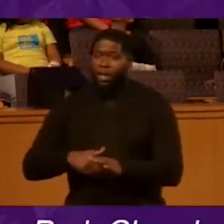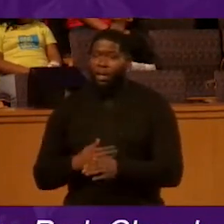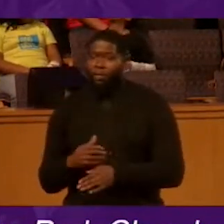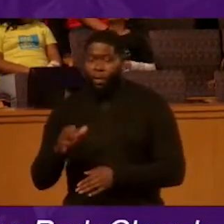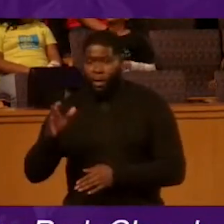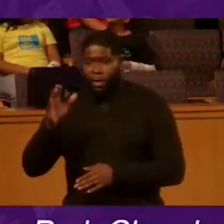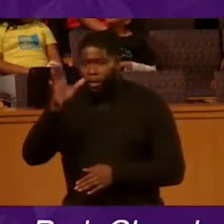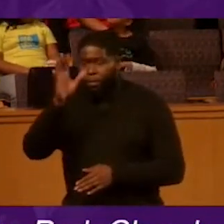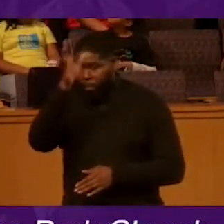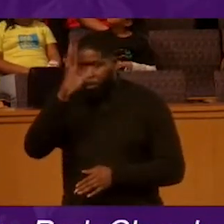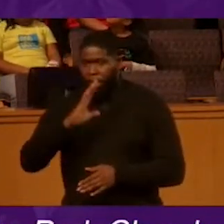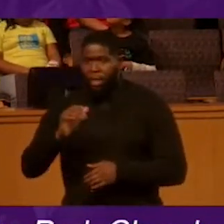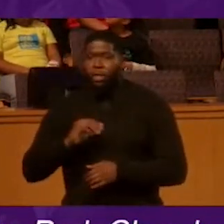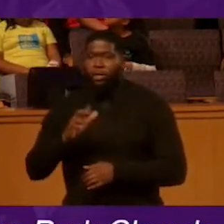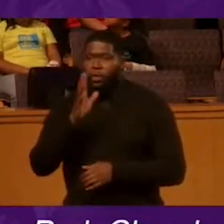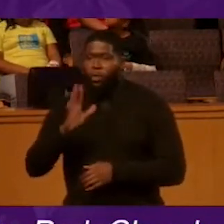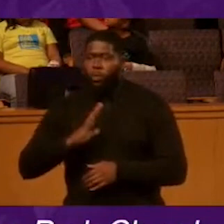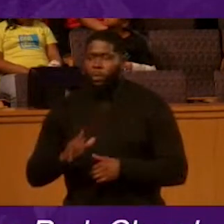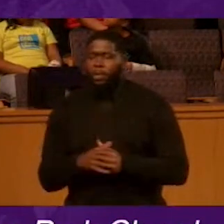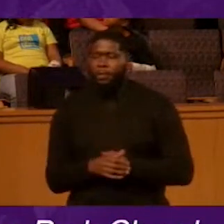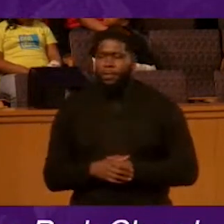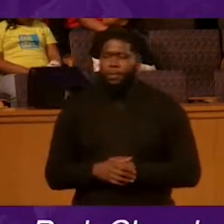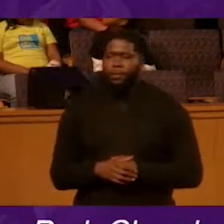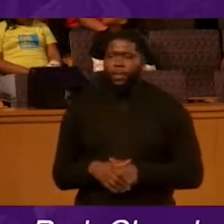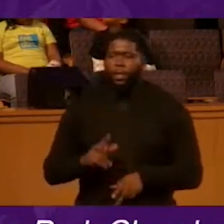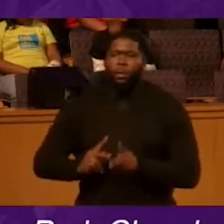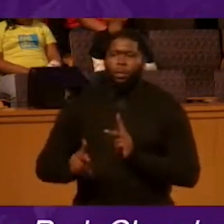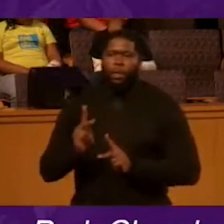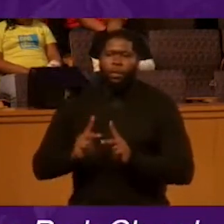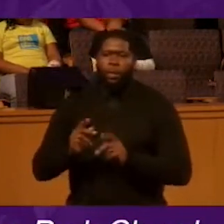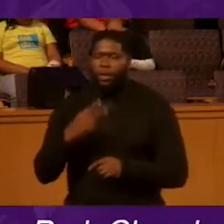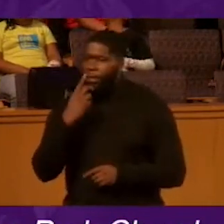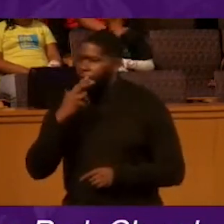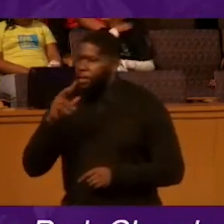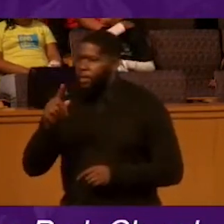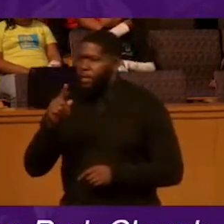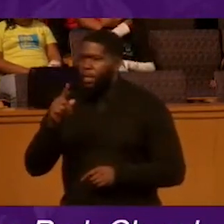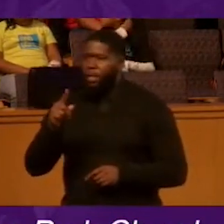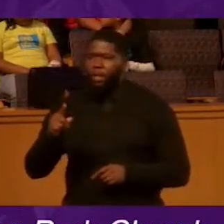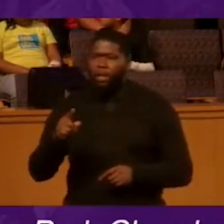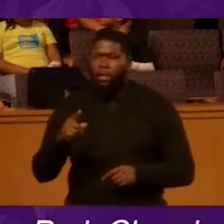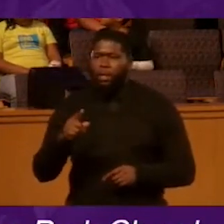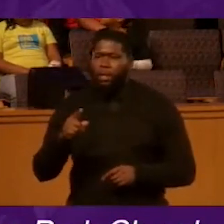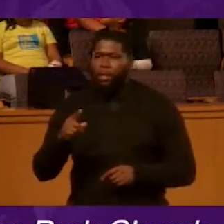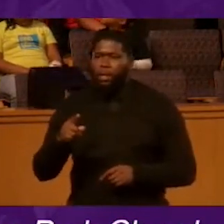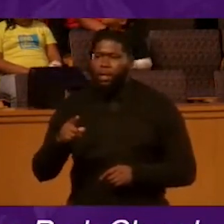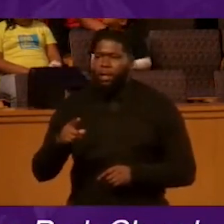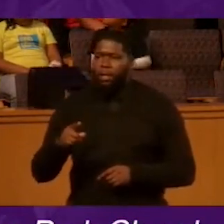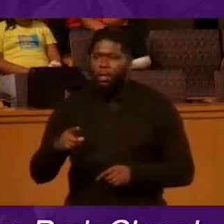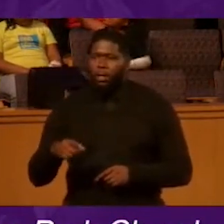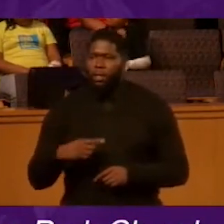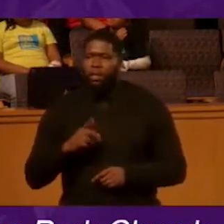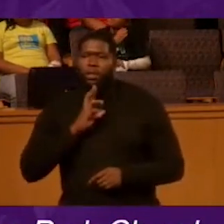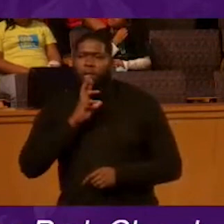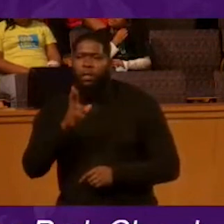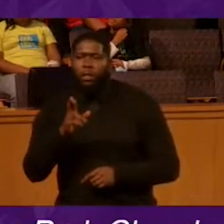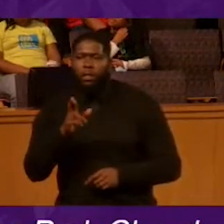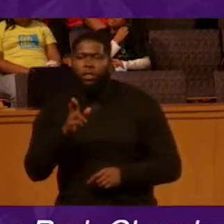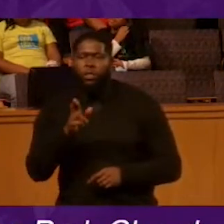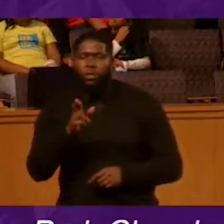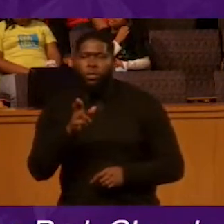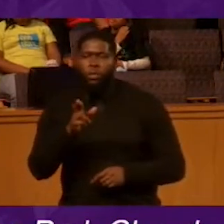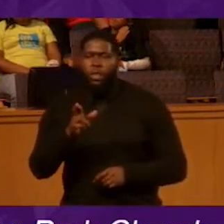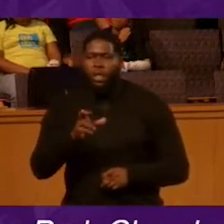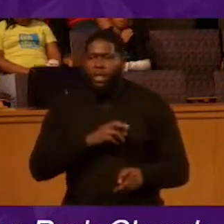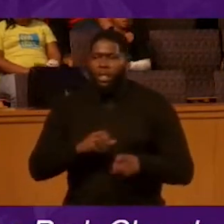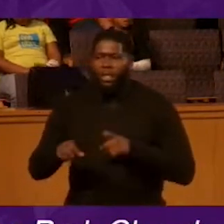piece that I think is so important is that people see me, but I think the authenticity of the fact that I